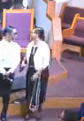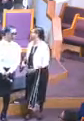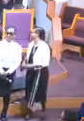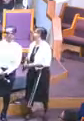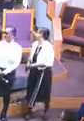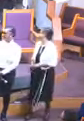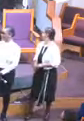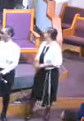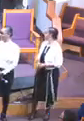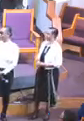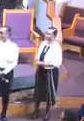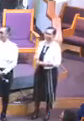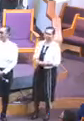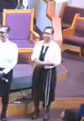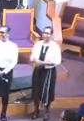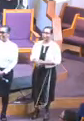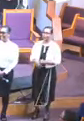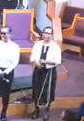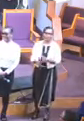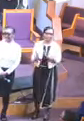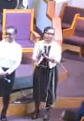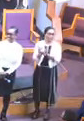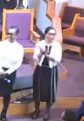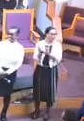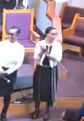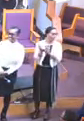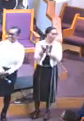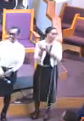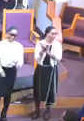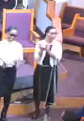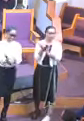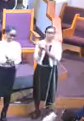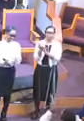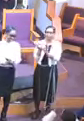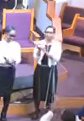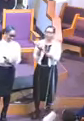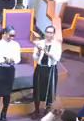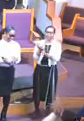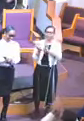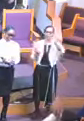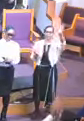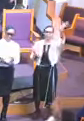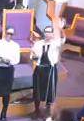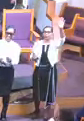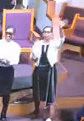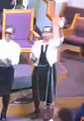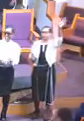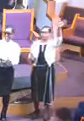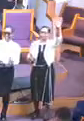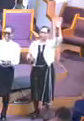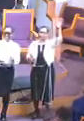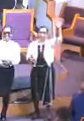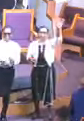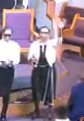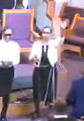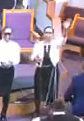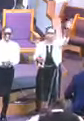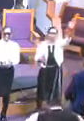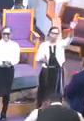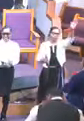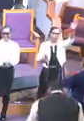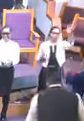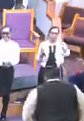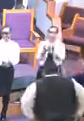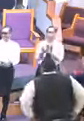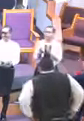just so excited to be in the service one more time. What about y'all? Well, come on, stand up on your feet and give God some praise then.